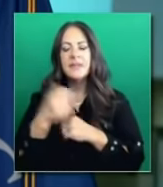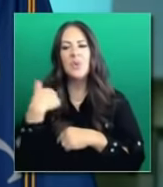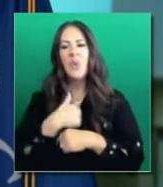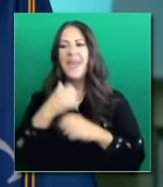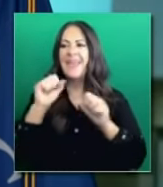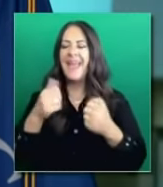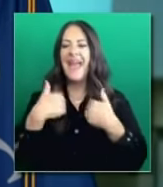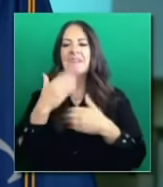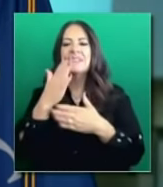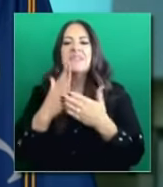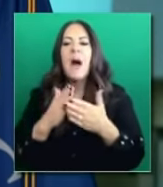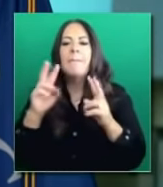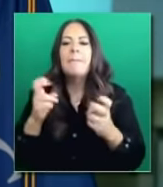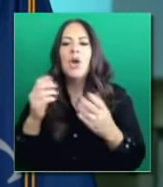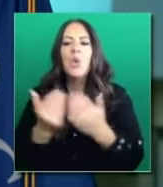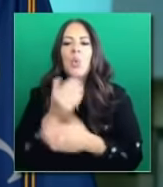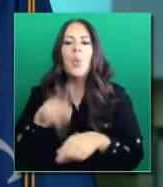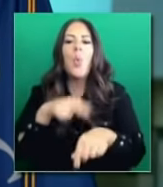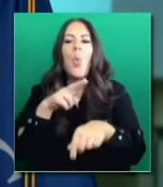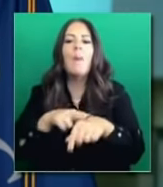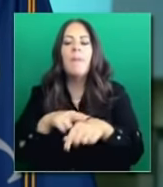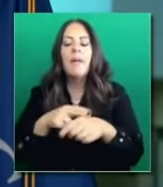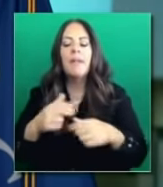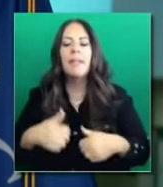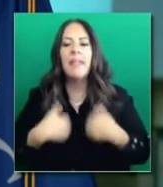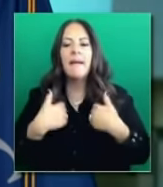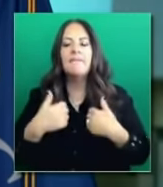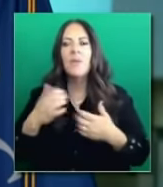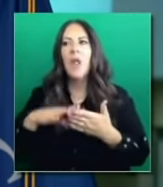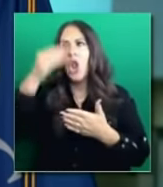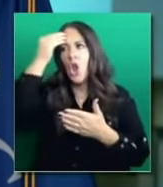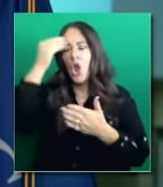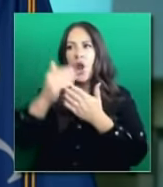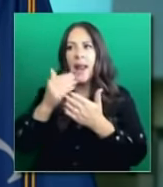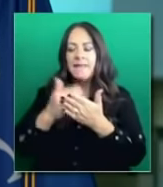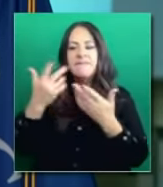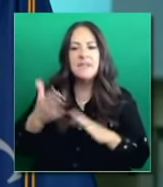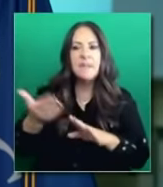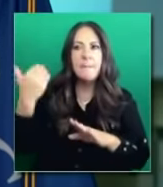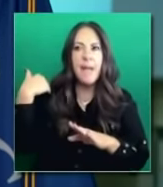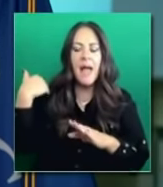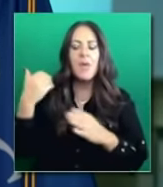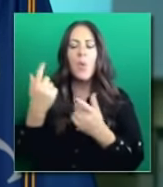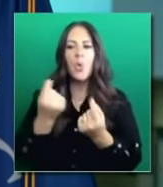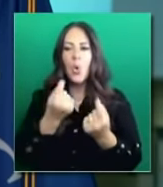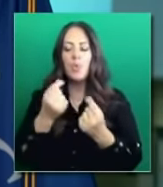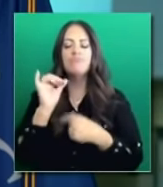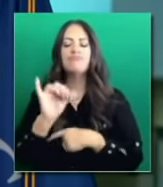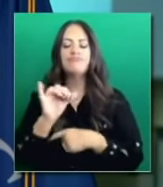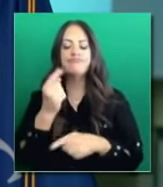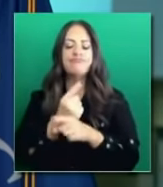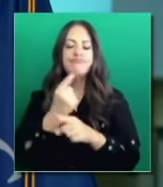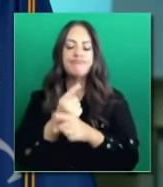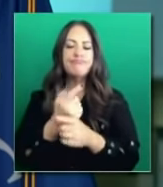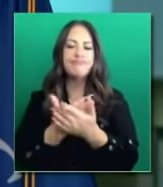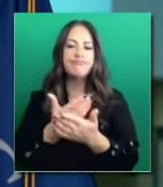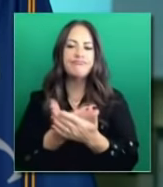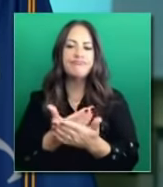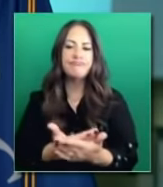the new normalcy with all the lessons learned, with all the resiliency that resides within each and every one of us and as our broader community and as a